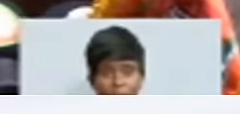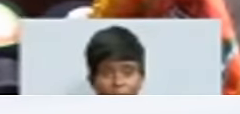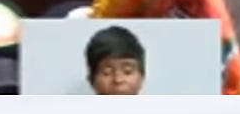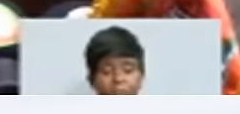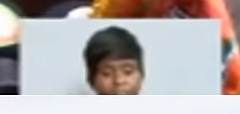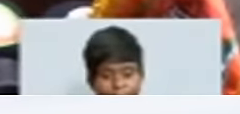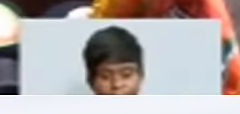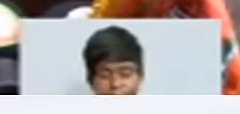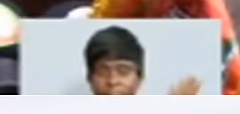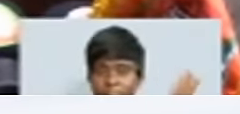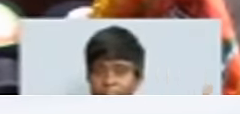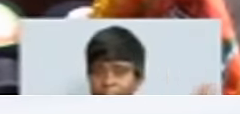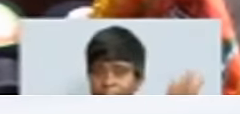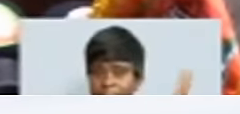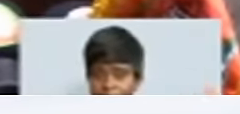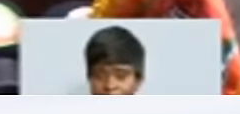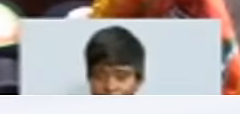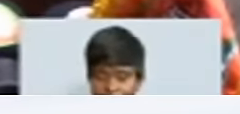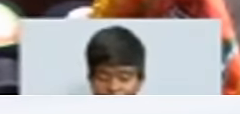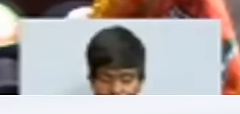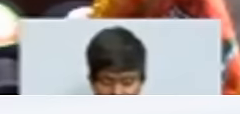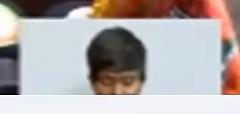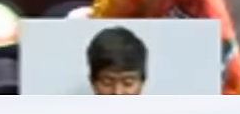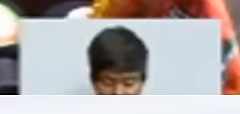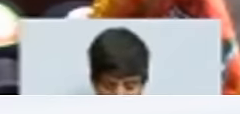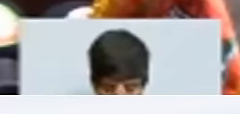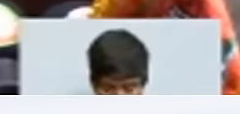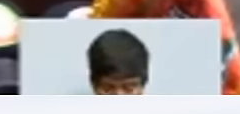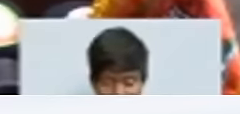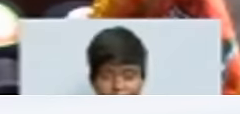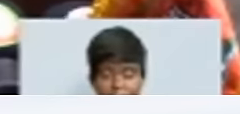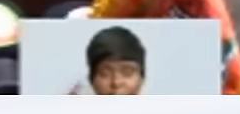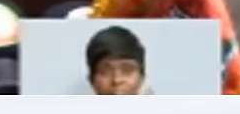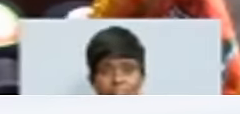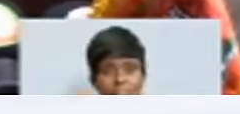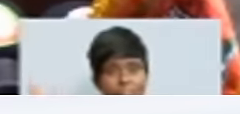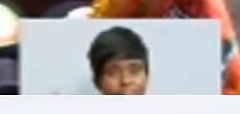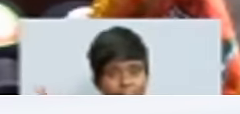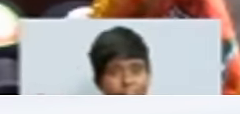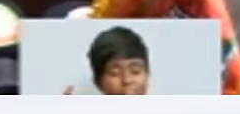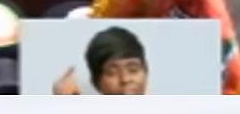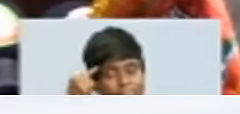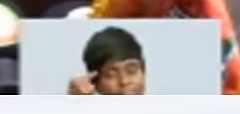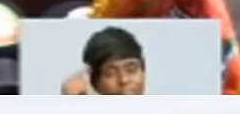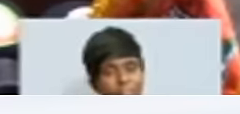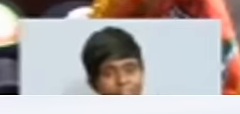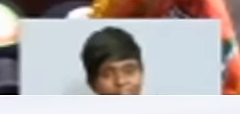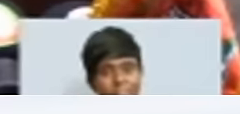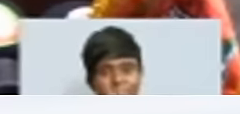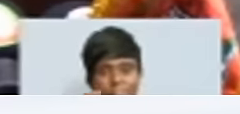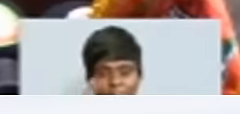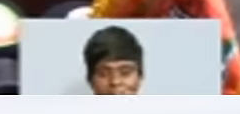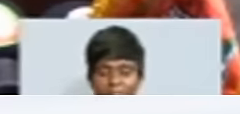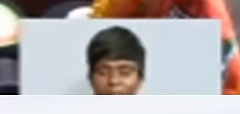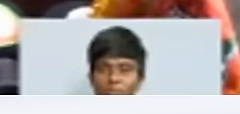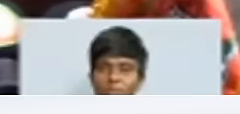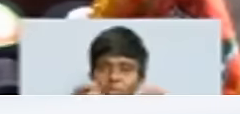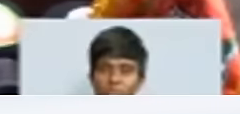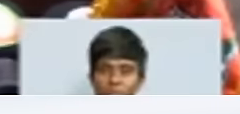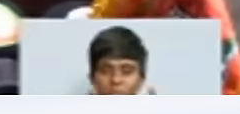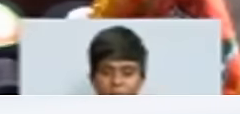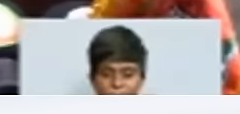to further promote equity and human dignity, the New Dawn UPND government administration has continued